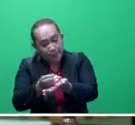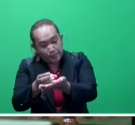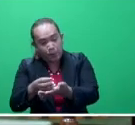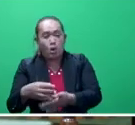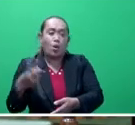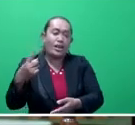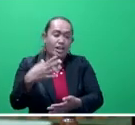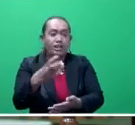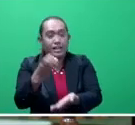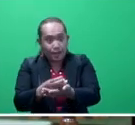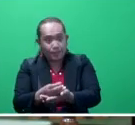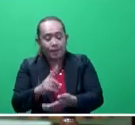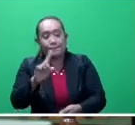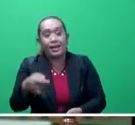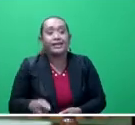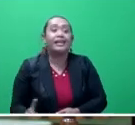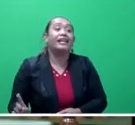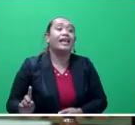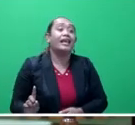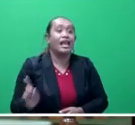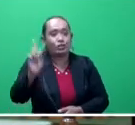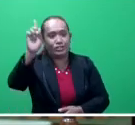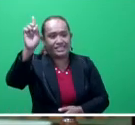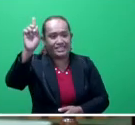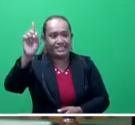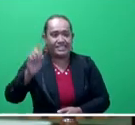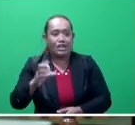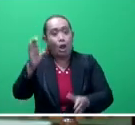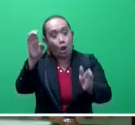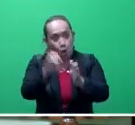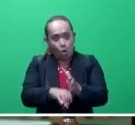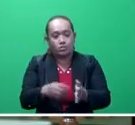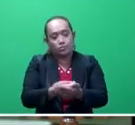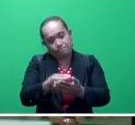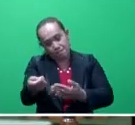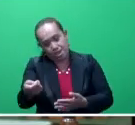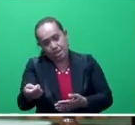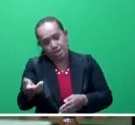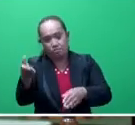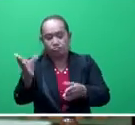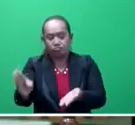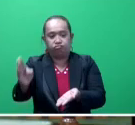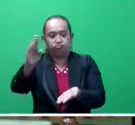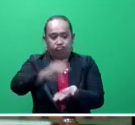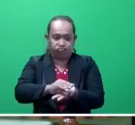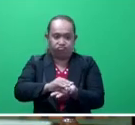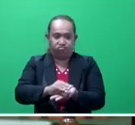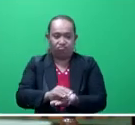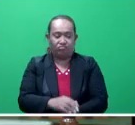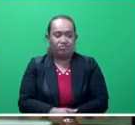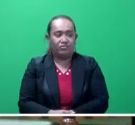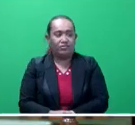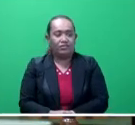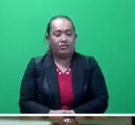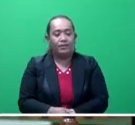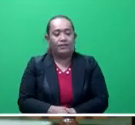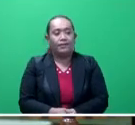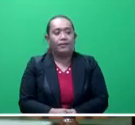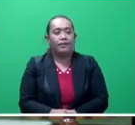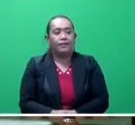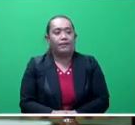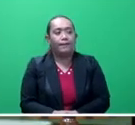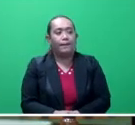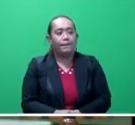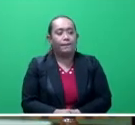now subsidize the electricity cost for them because they'll only pay the private connectivity rates. Apart from this, Mr. Speaker, sir,